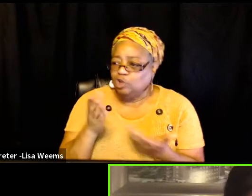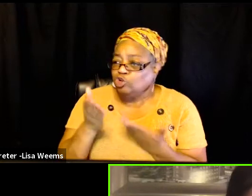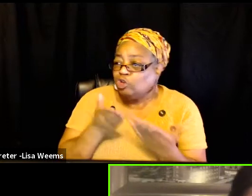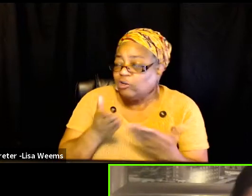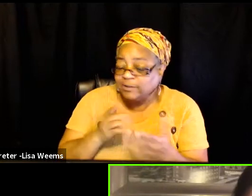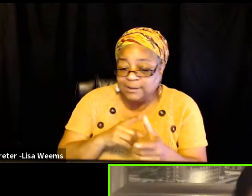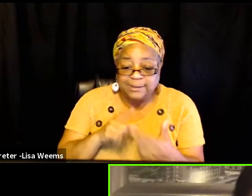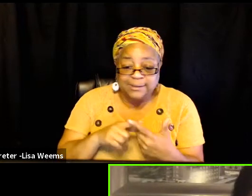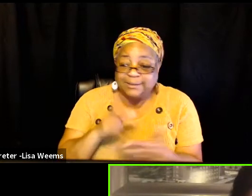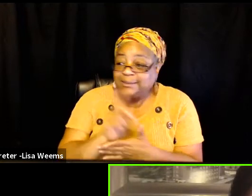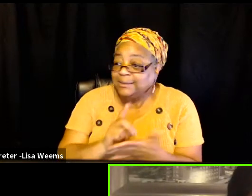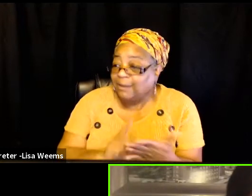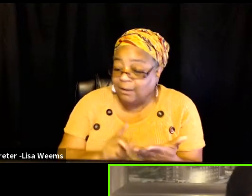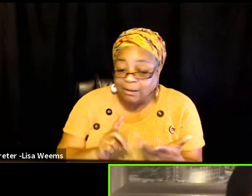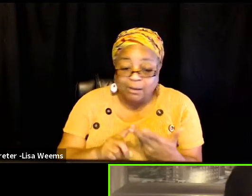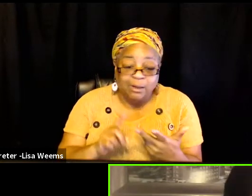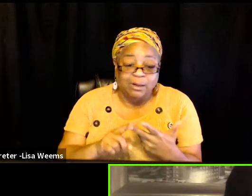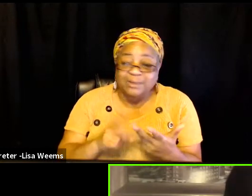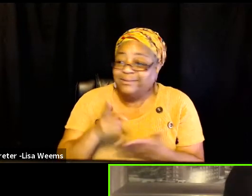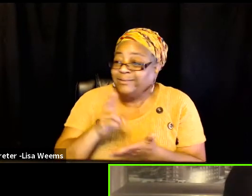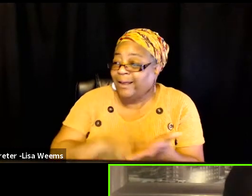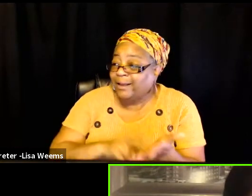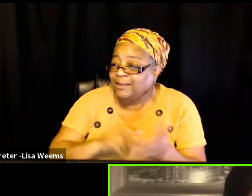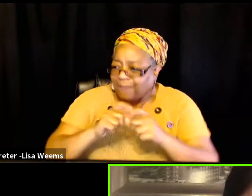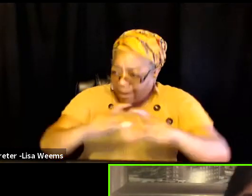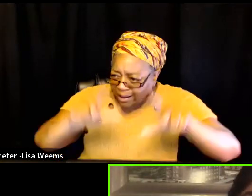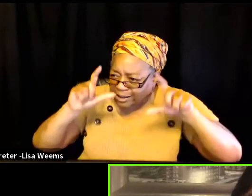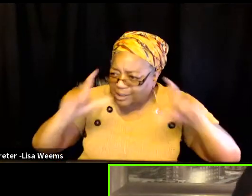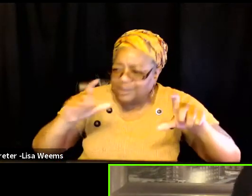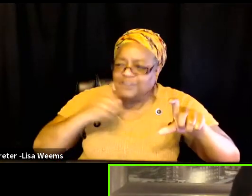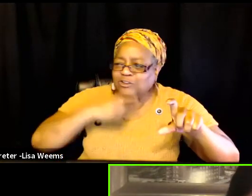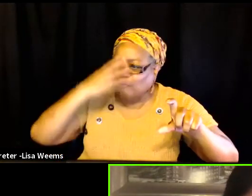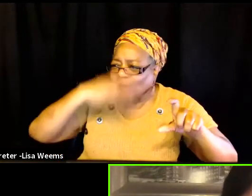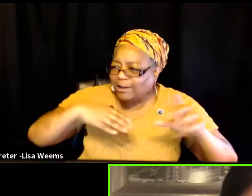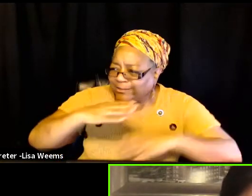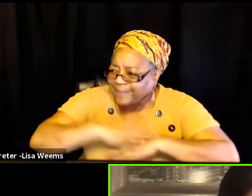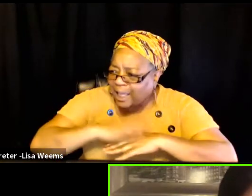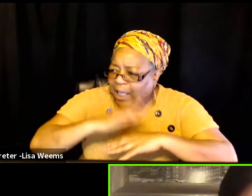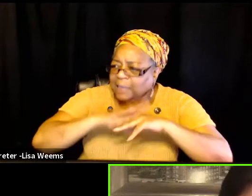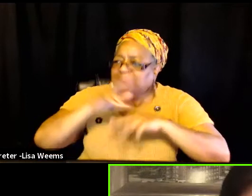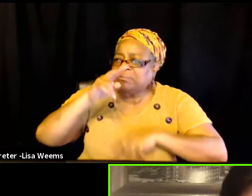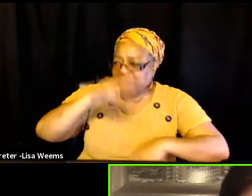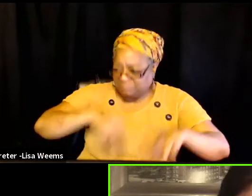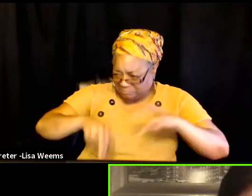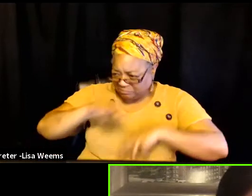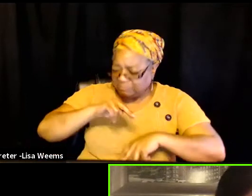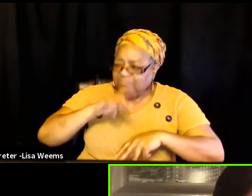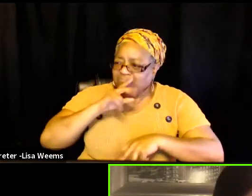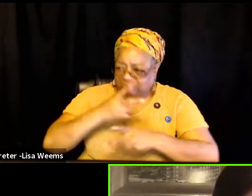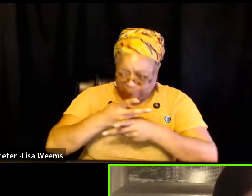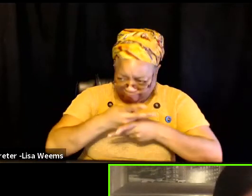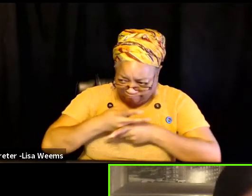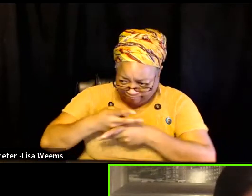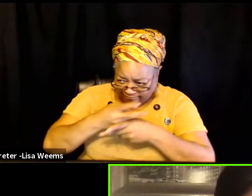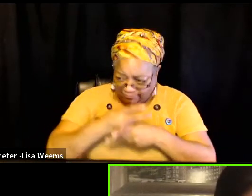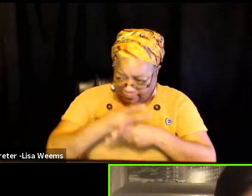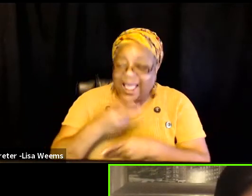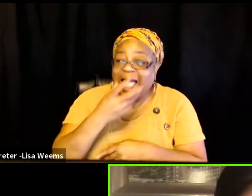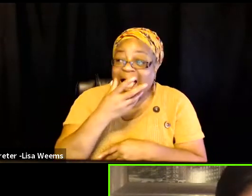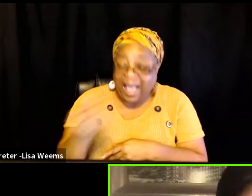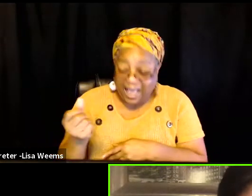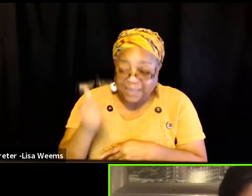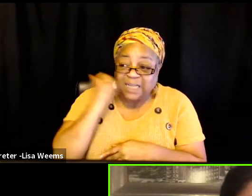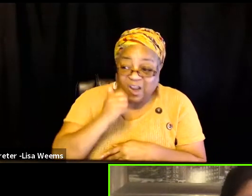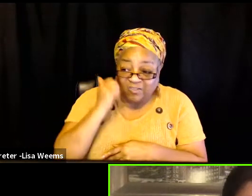and signage to our front desk, programming, as well as overseeing our day-to-day open hours